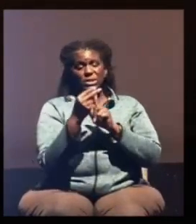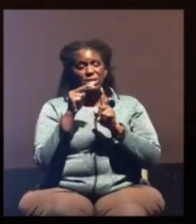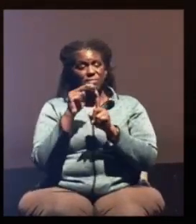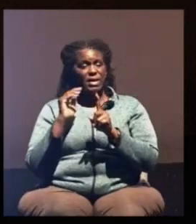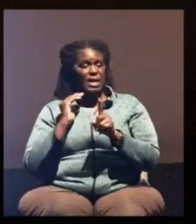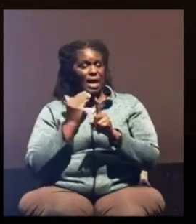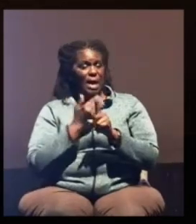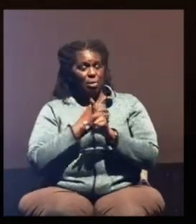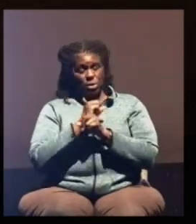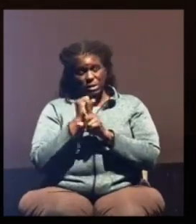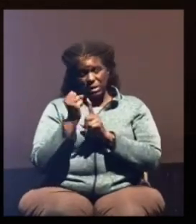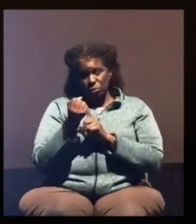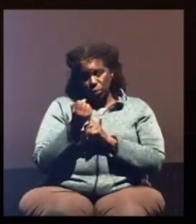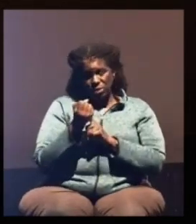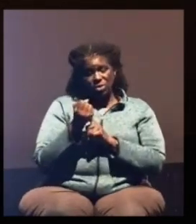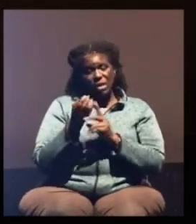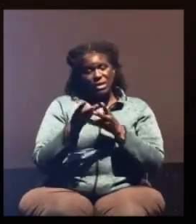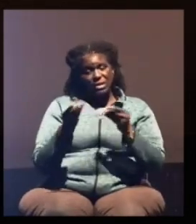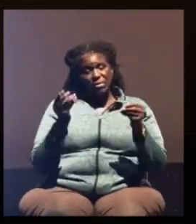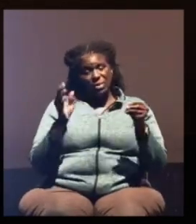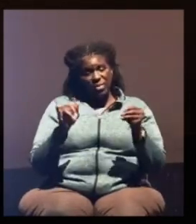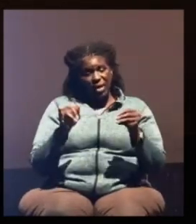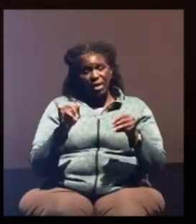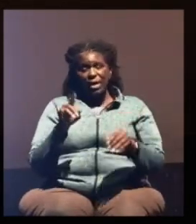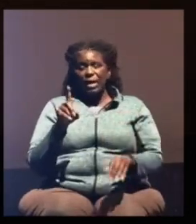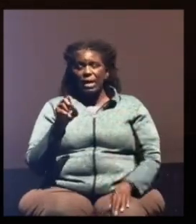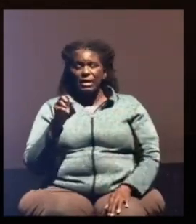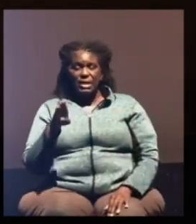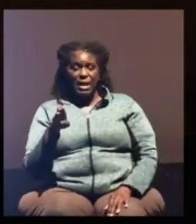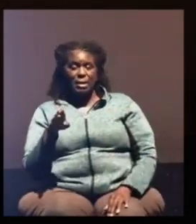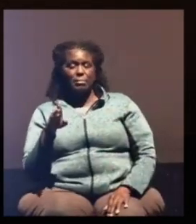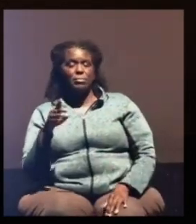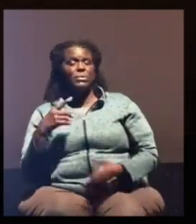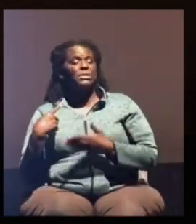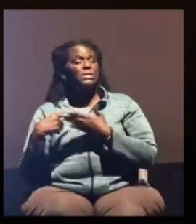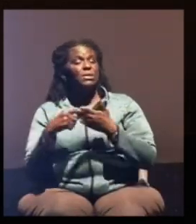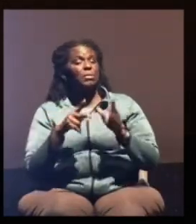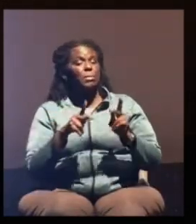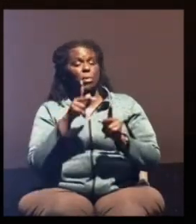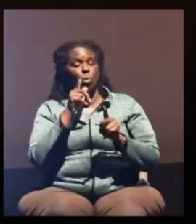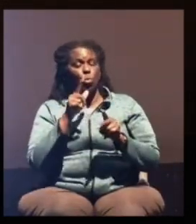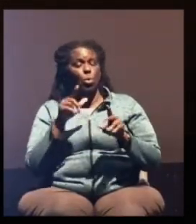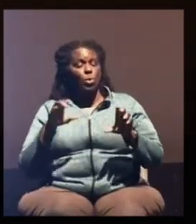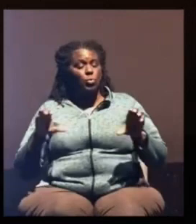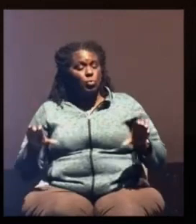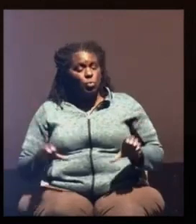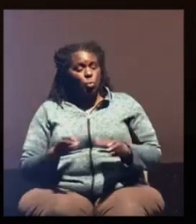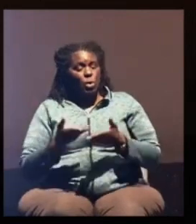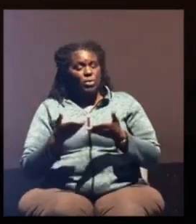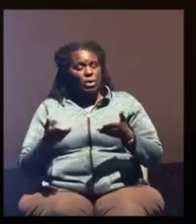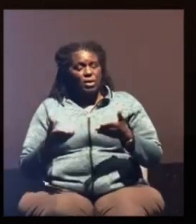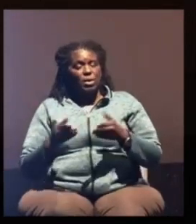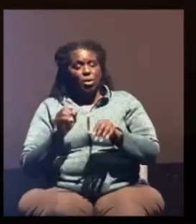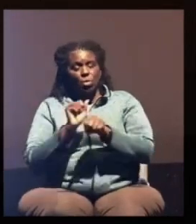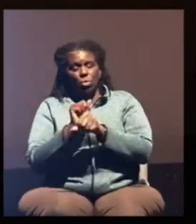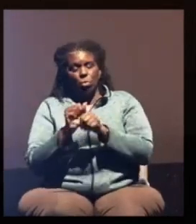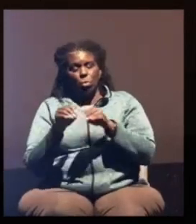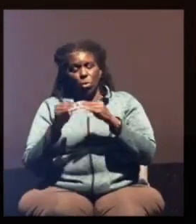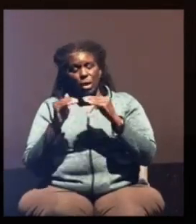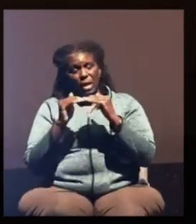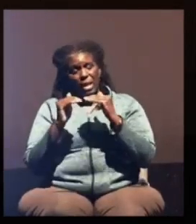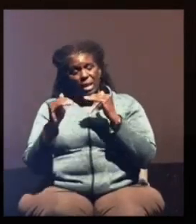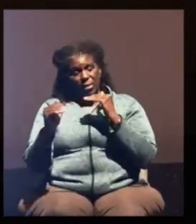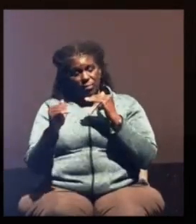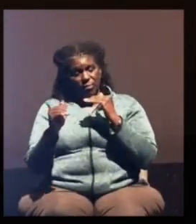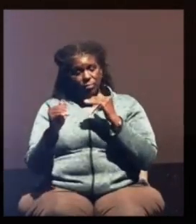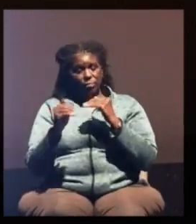then doing on it. And Deb was talking about people who are doing it at the local level. I'm going to talk about one other aspect of perception